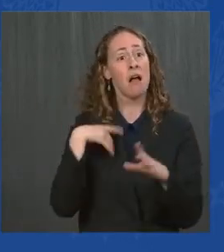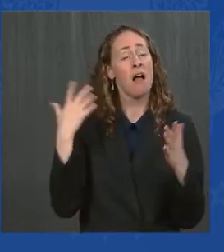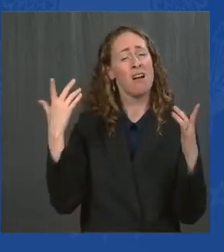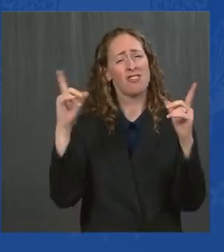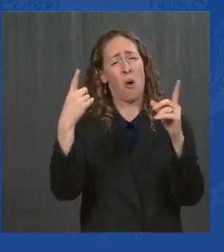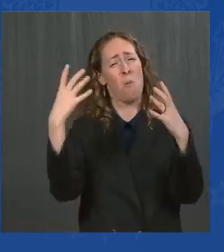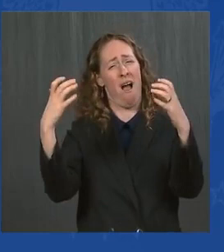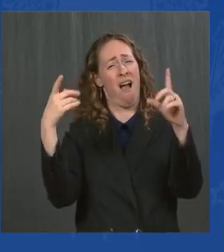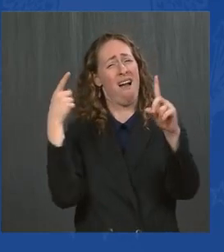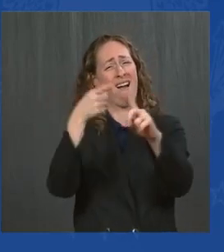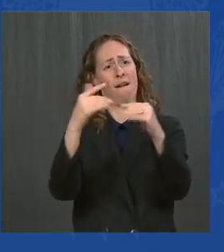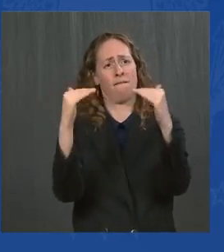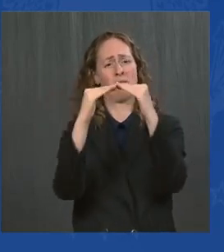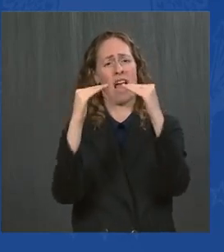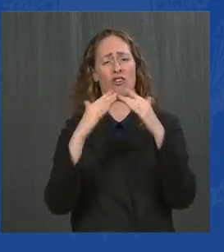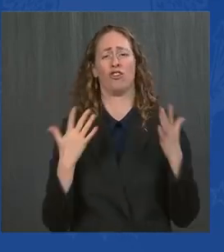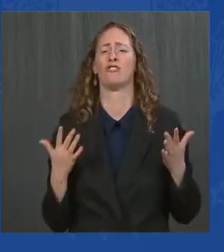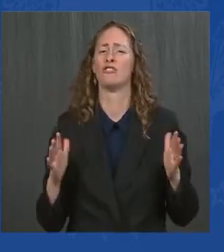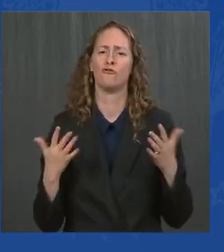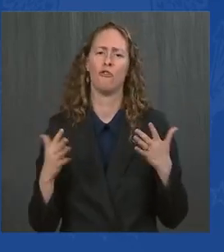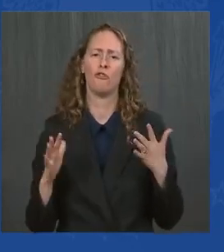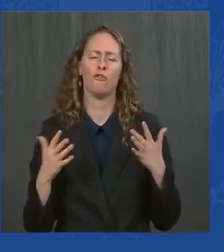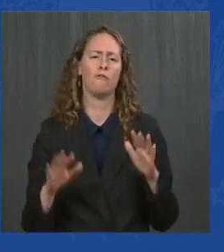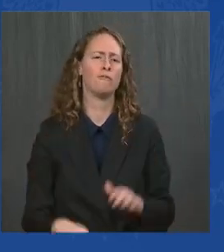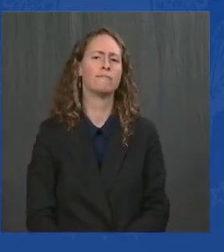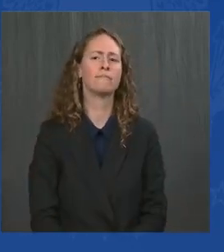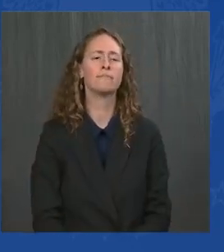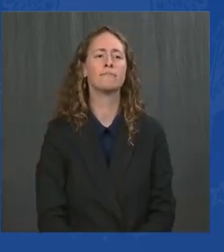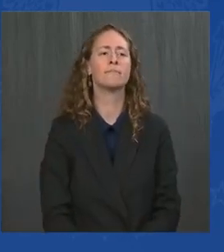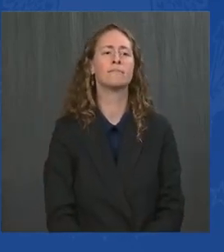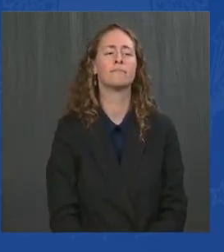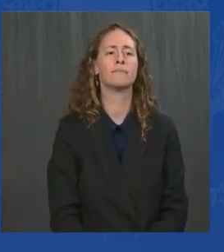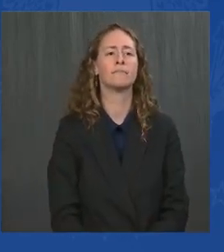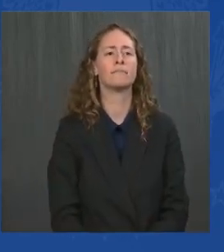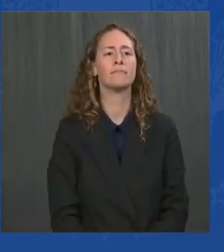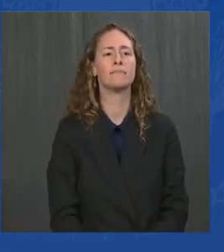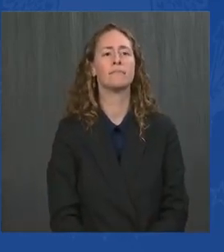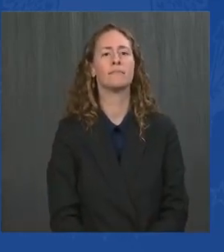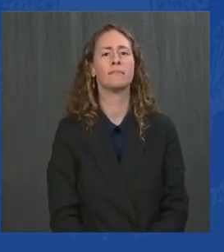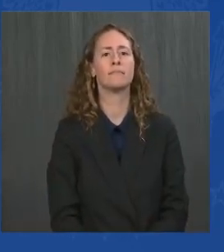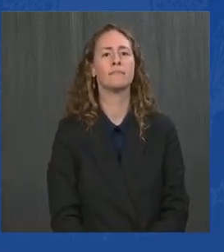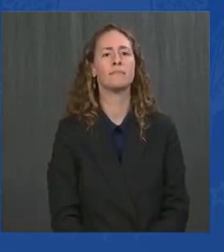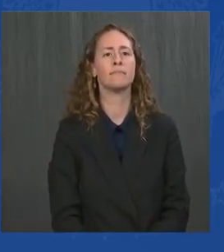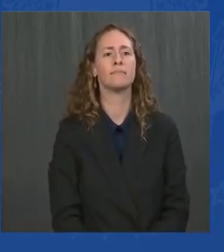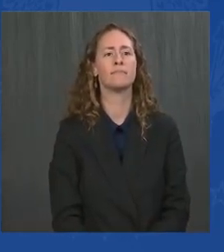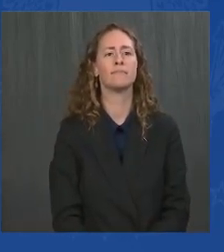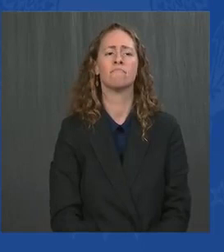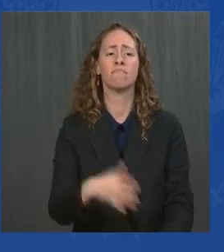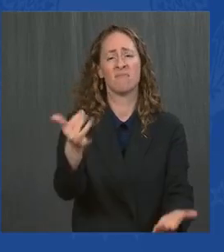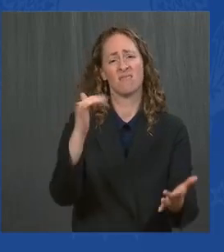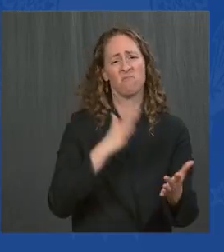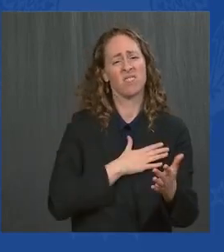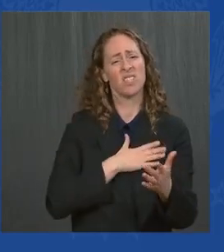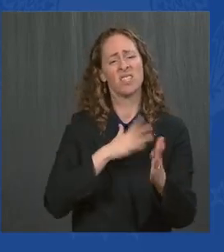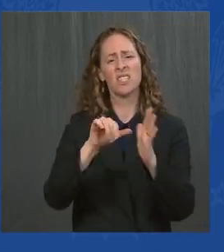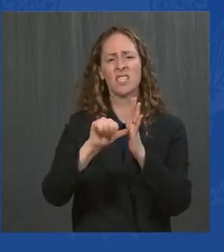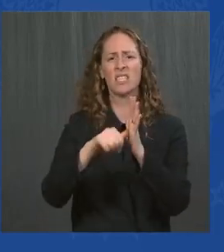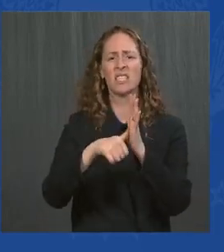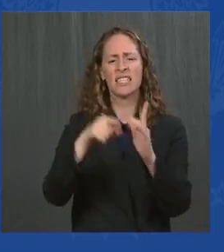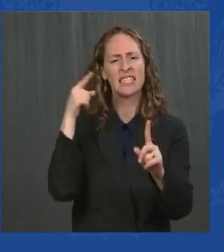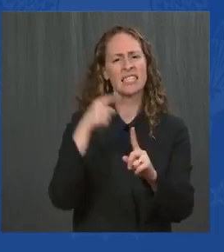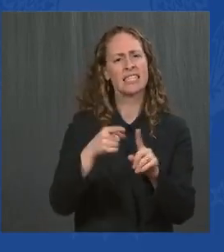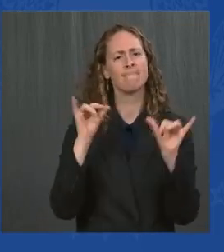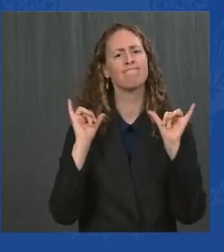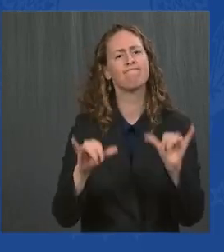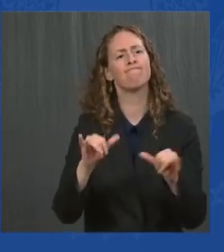system. Like I said, to hold here, the fact is that, the very wealthy,